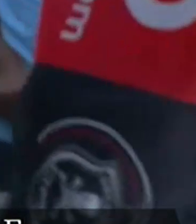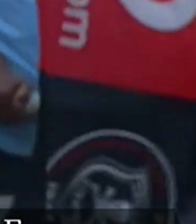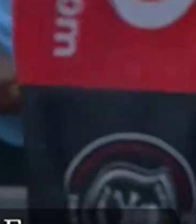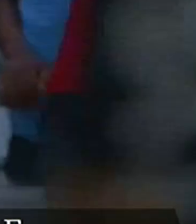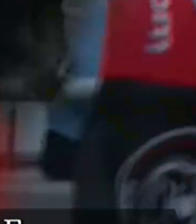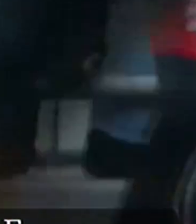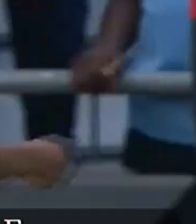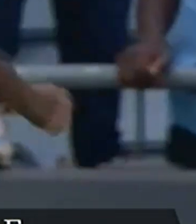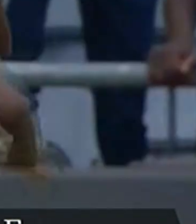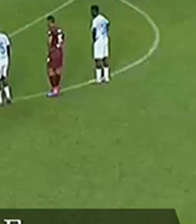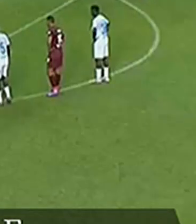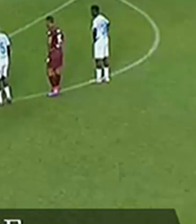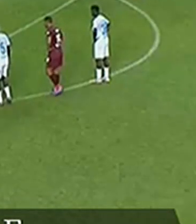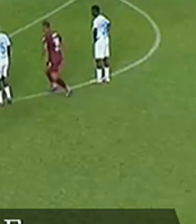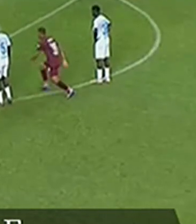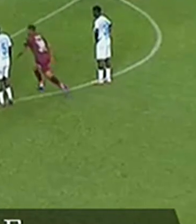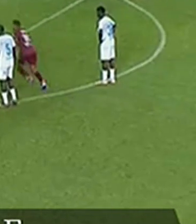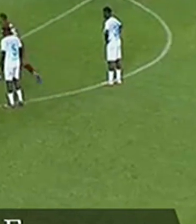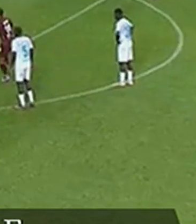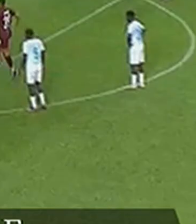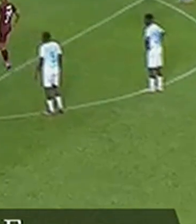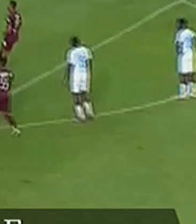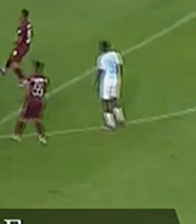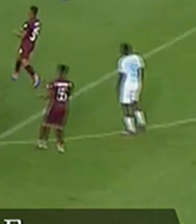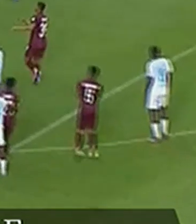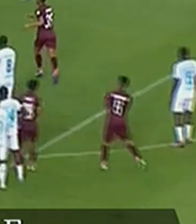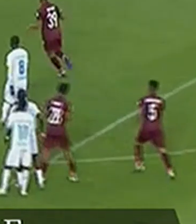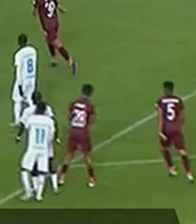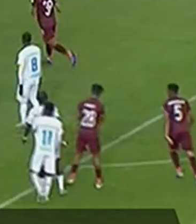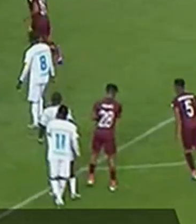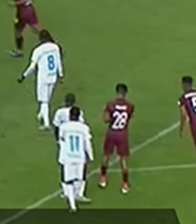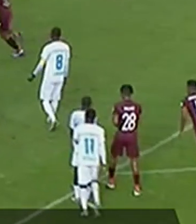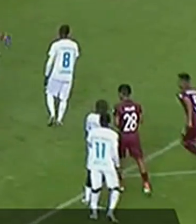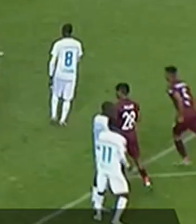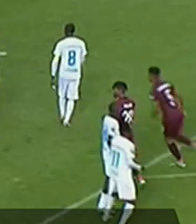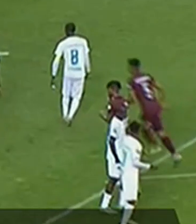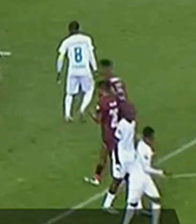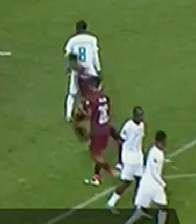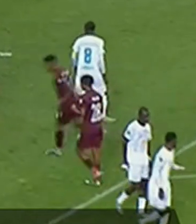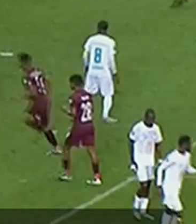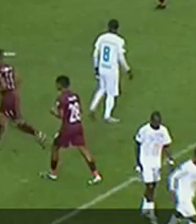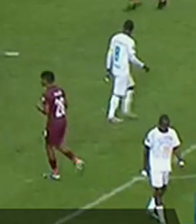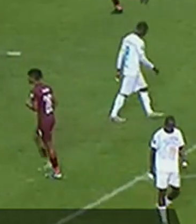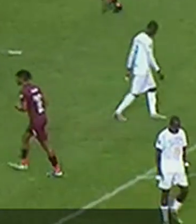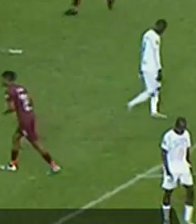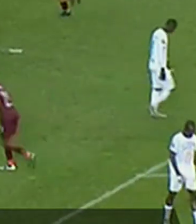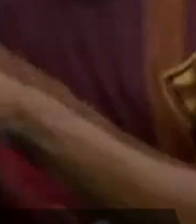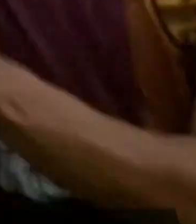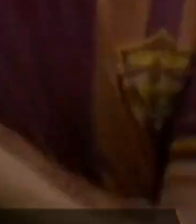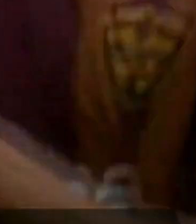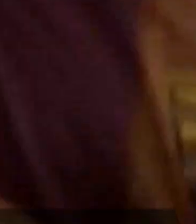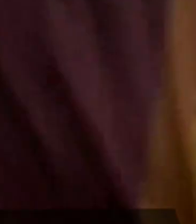that's what he does. Saline up against Koulibaly, and he's tucked it away to open the scoring for